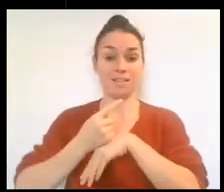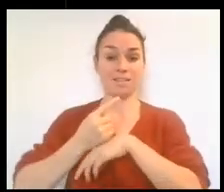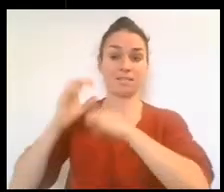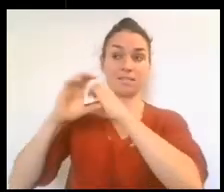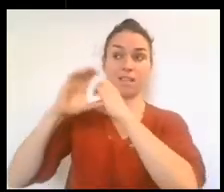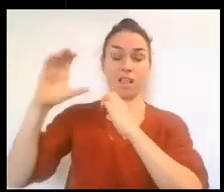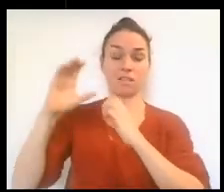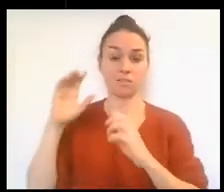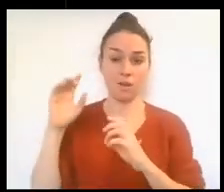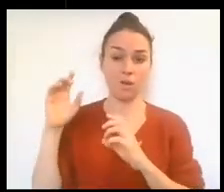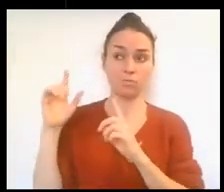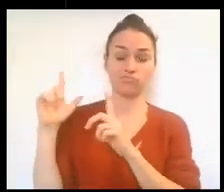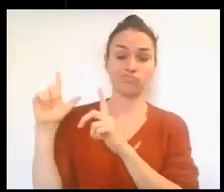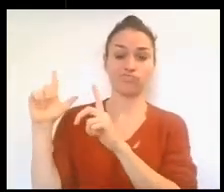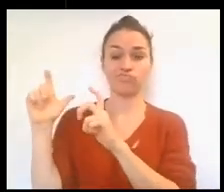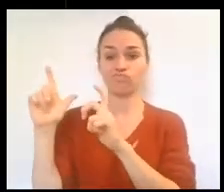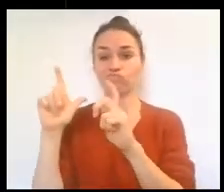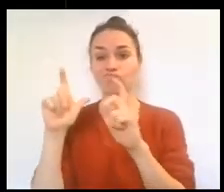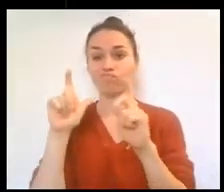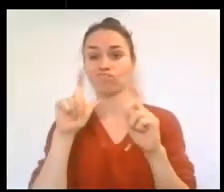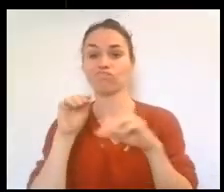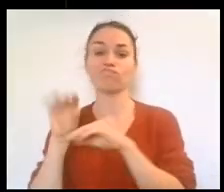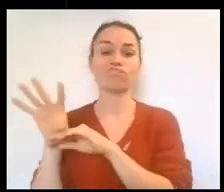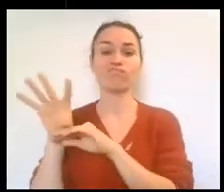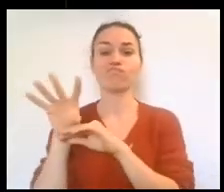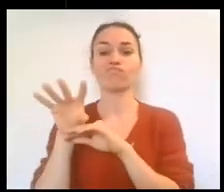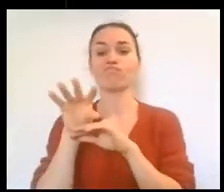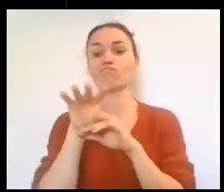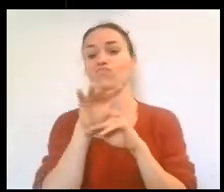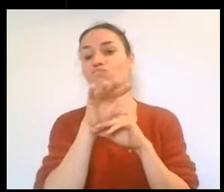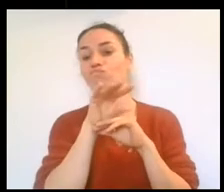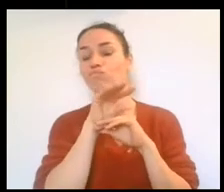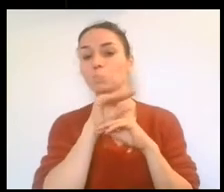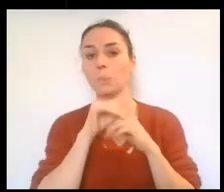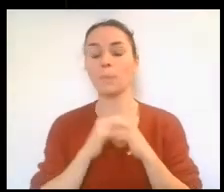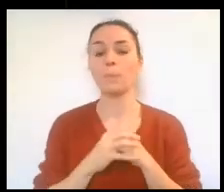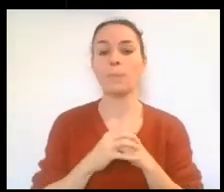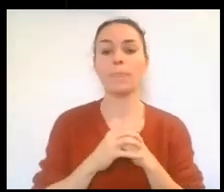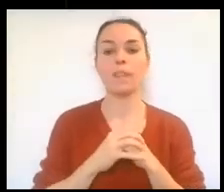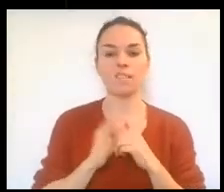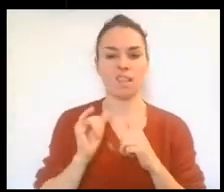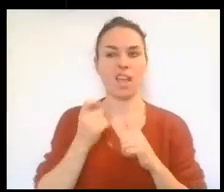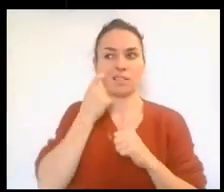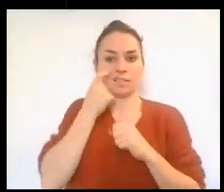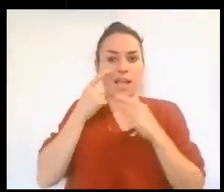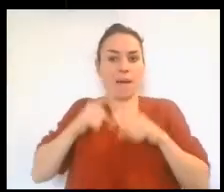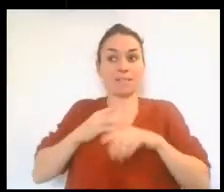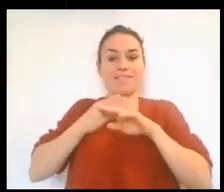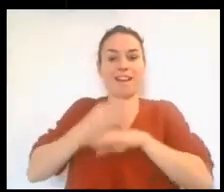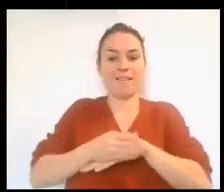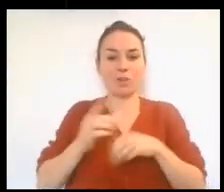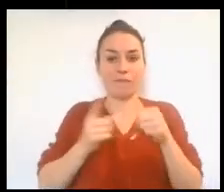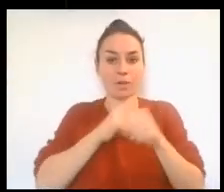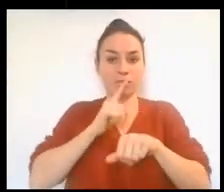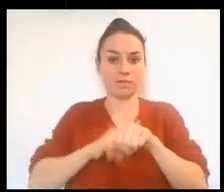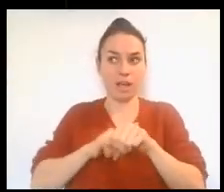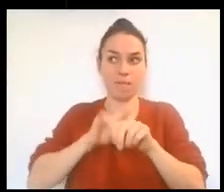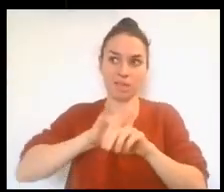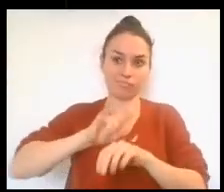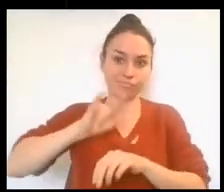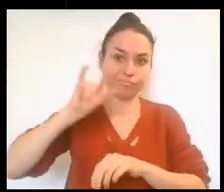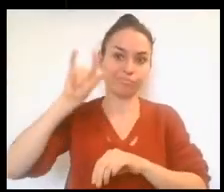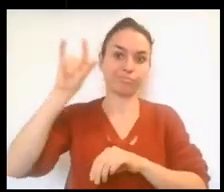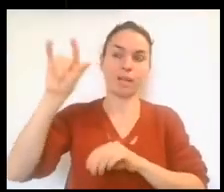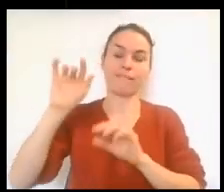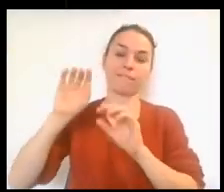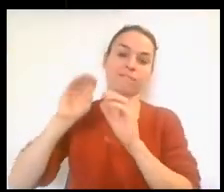right after the servicing mission to correct the spherical aberration, it cost $1 billion. Director